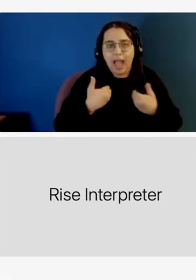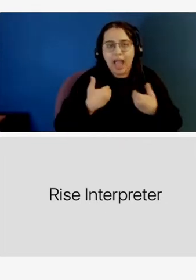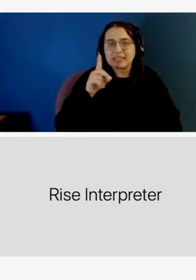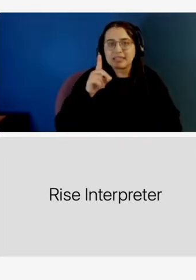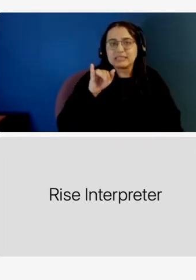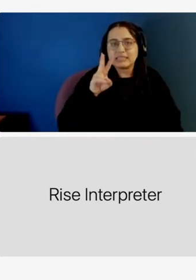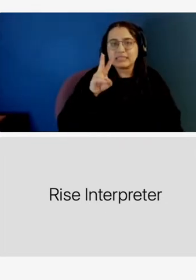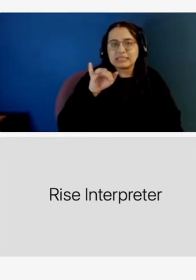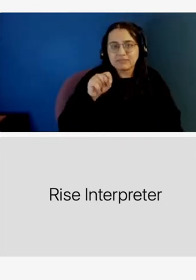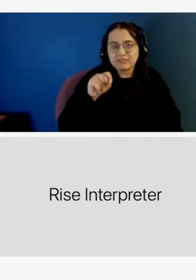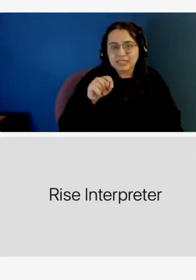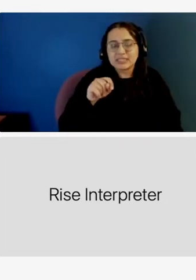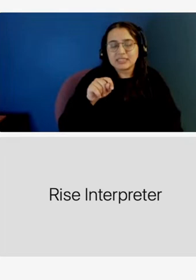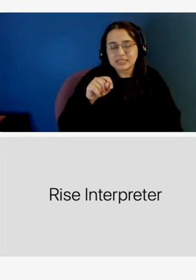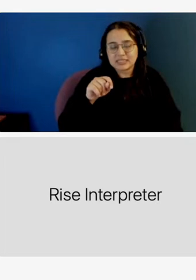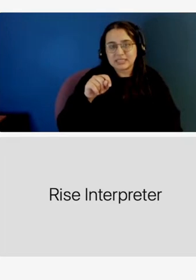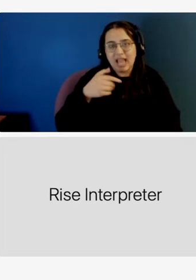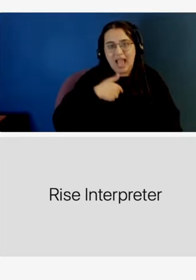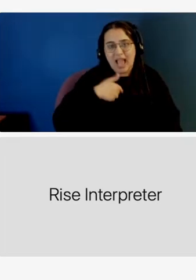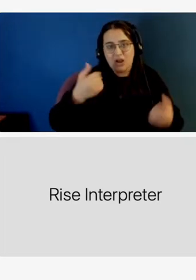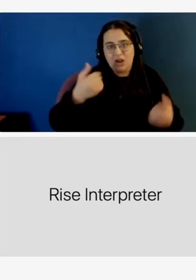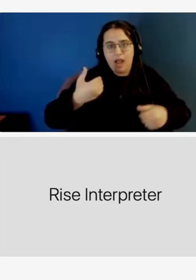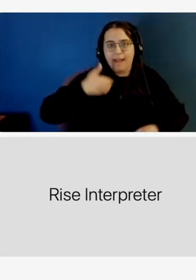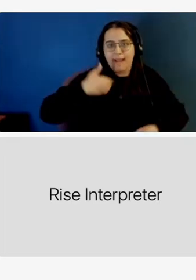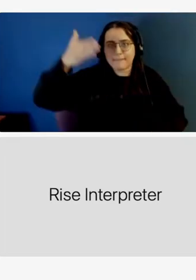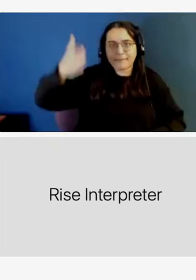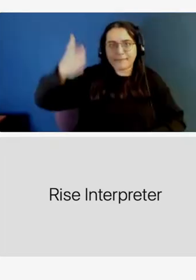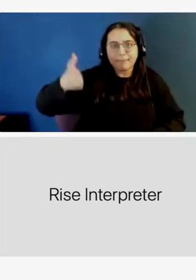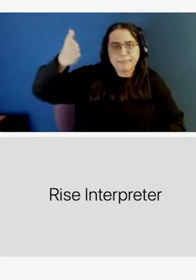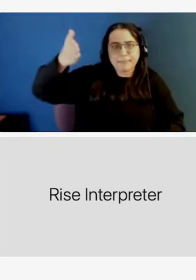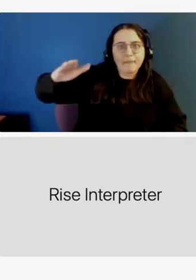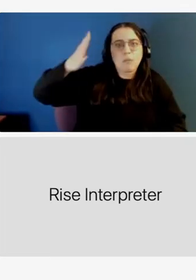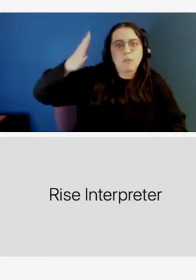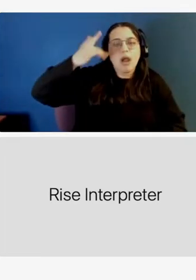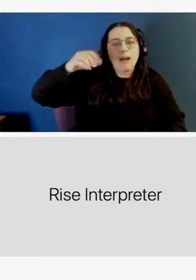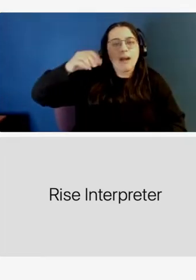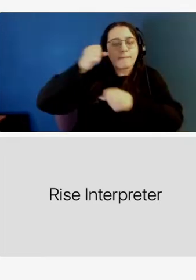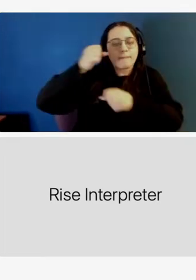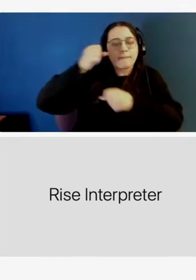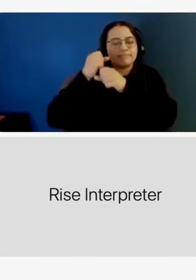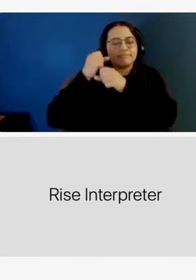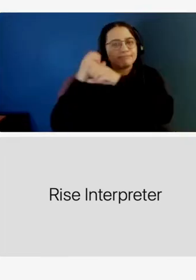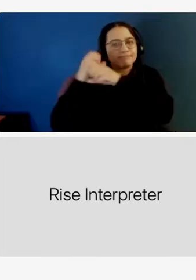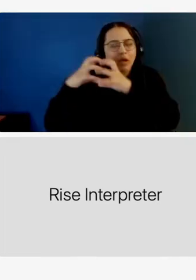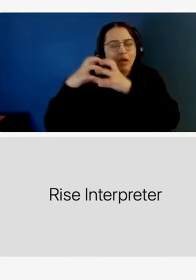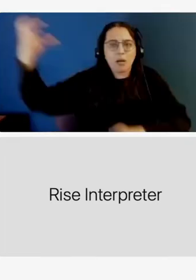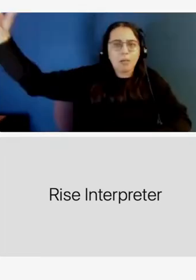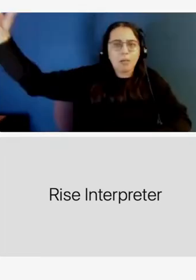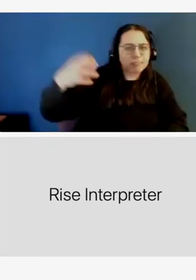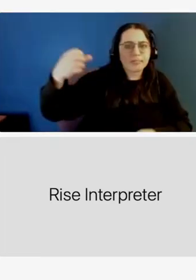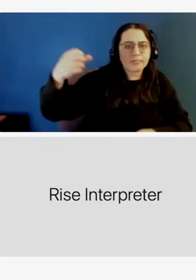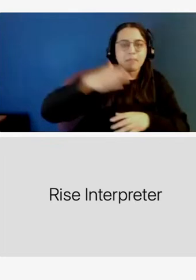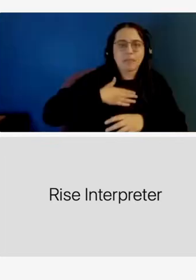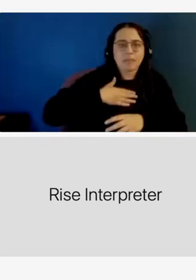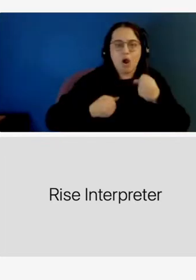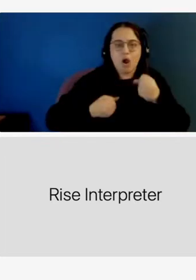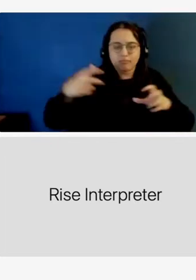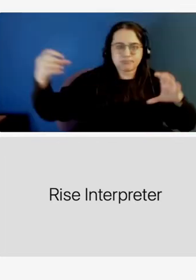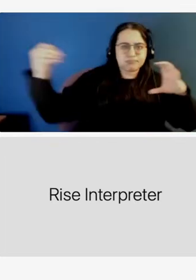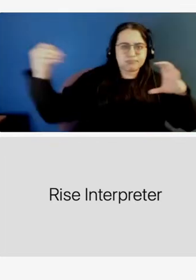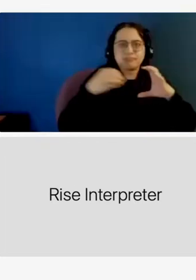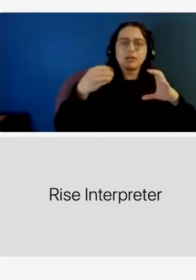my car. Okay, so that's been happening for years, and we've never done anything until now. We're looking at doing